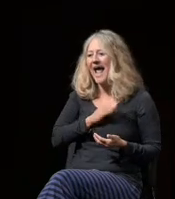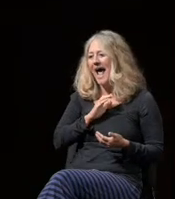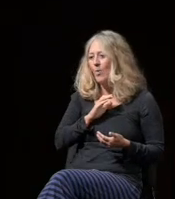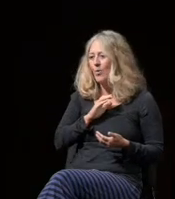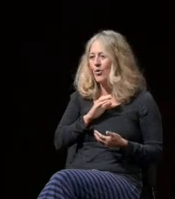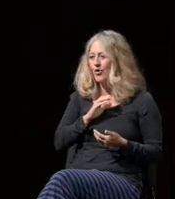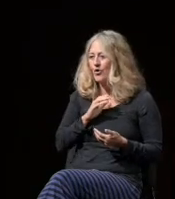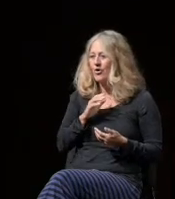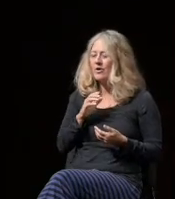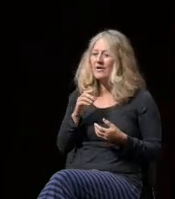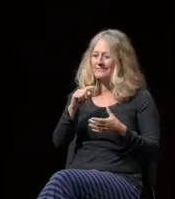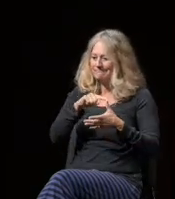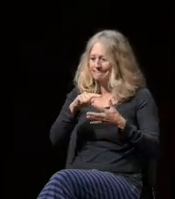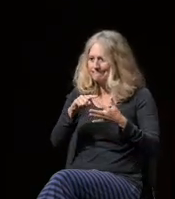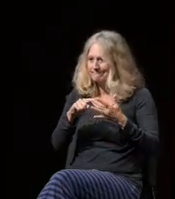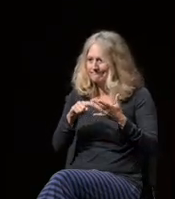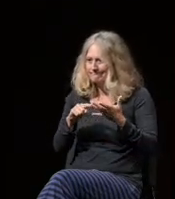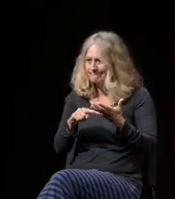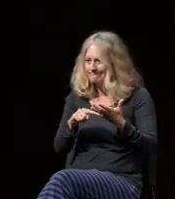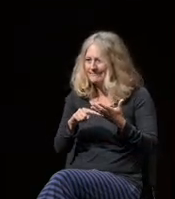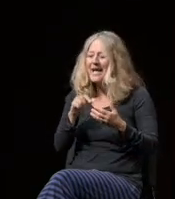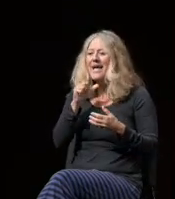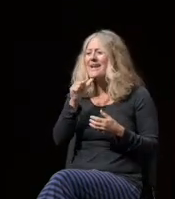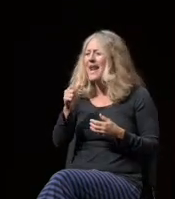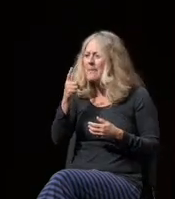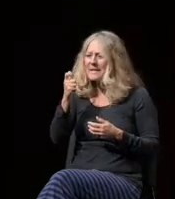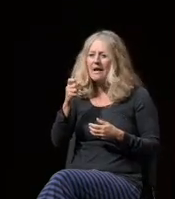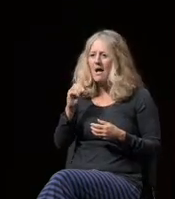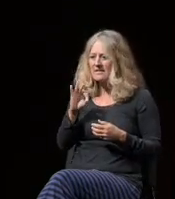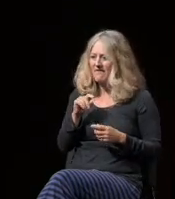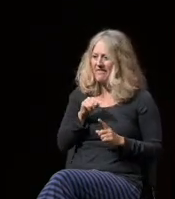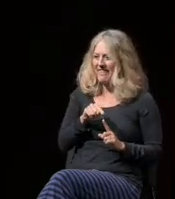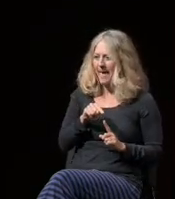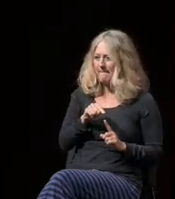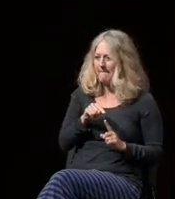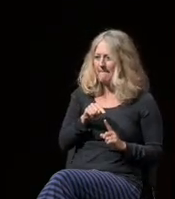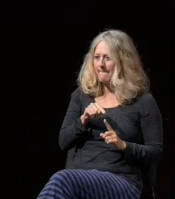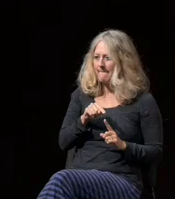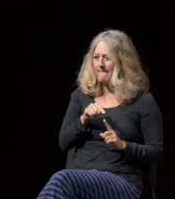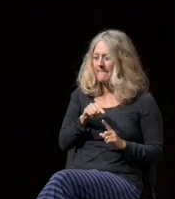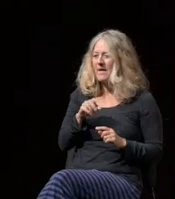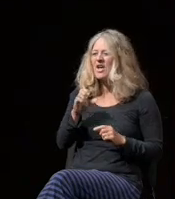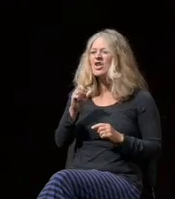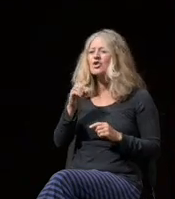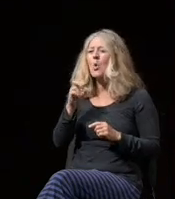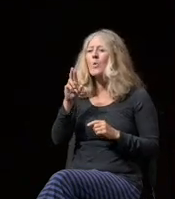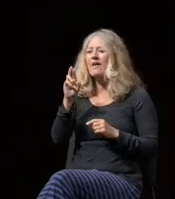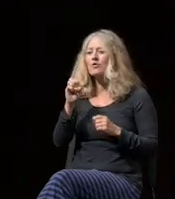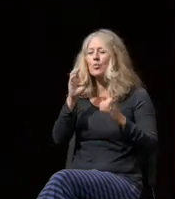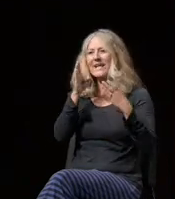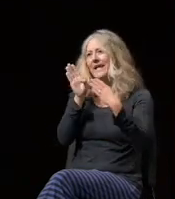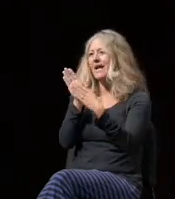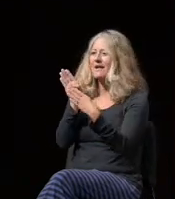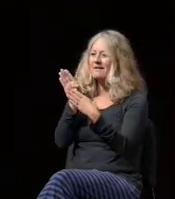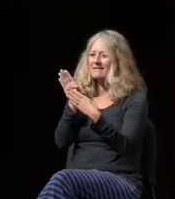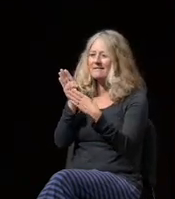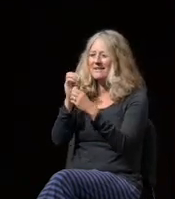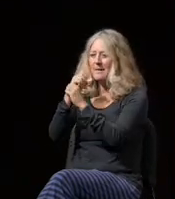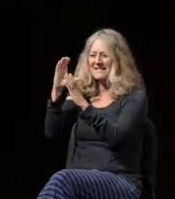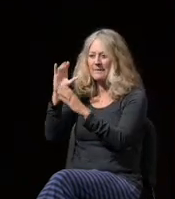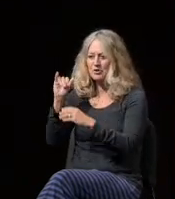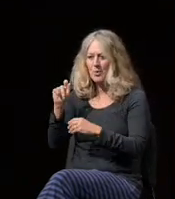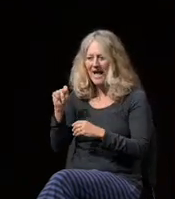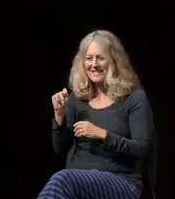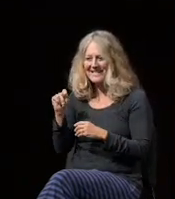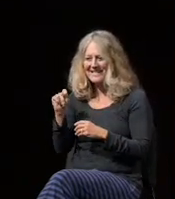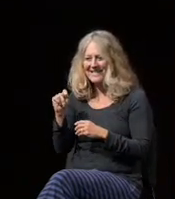processes, procedures, and policies, not because of them. So we get to reconceptualize that. Why are there